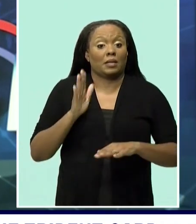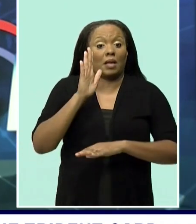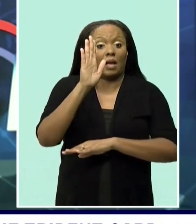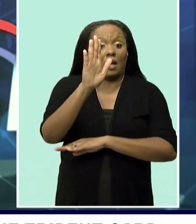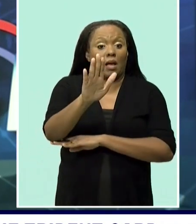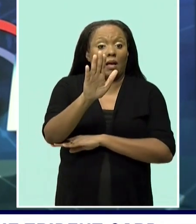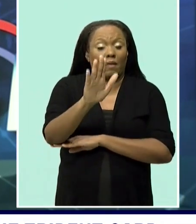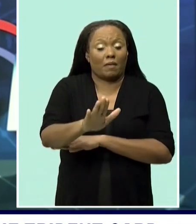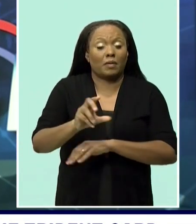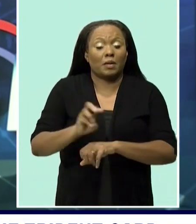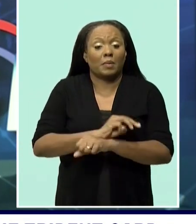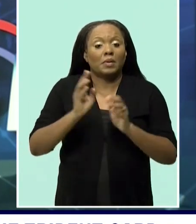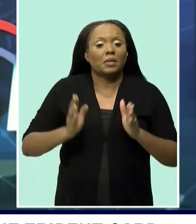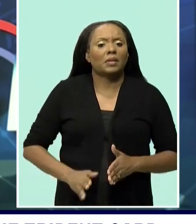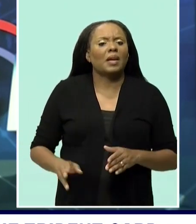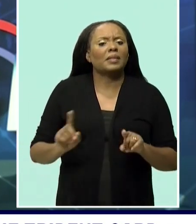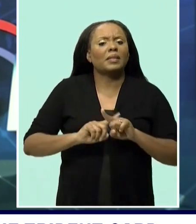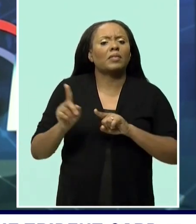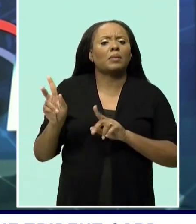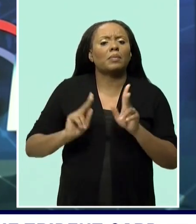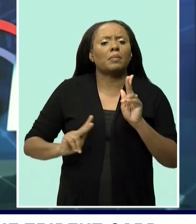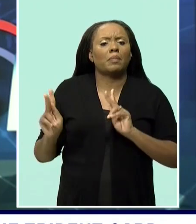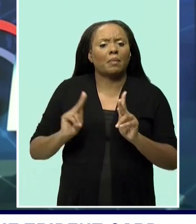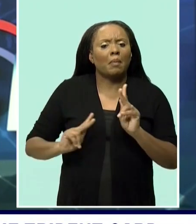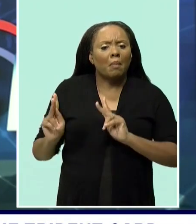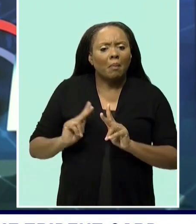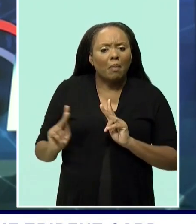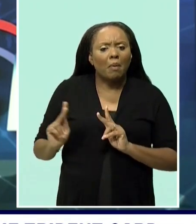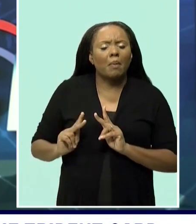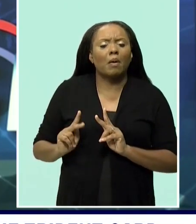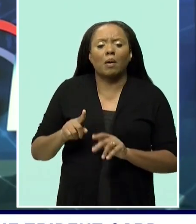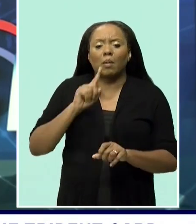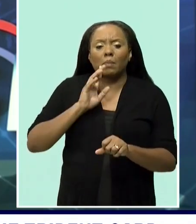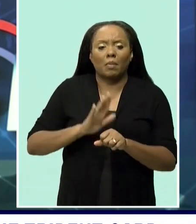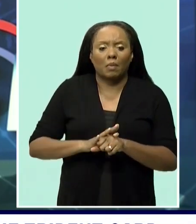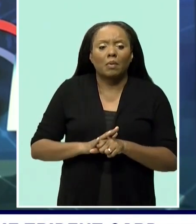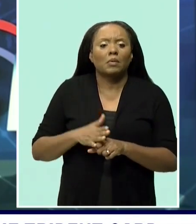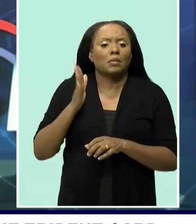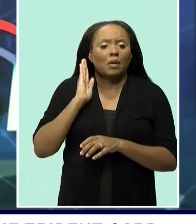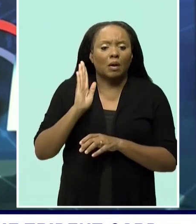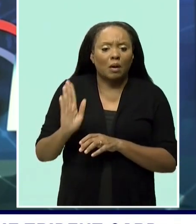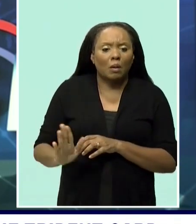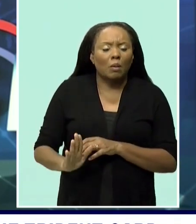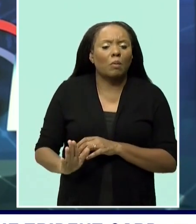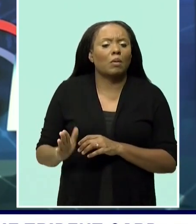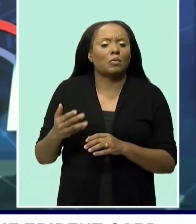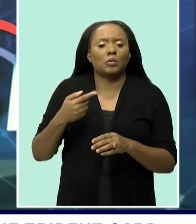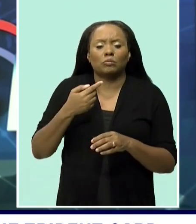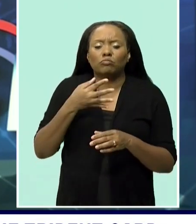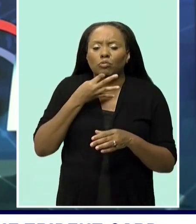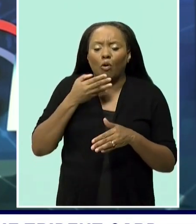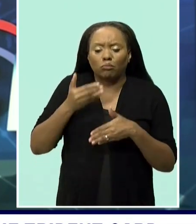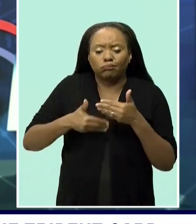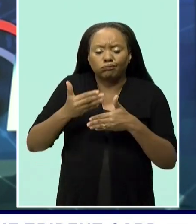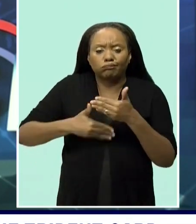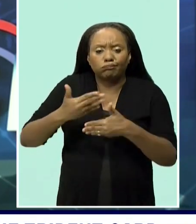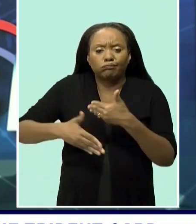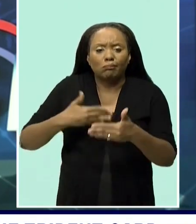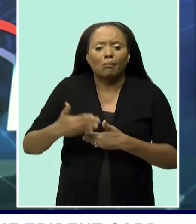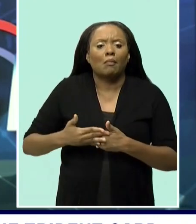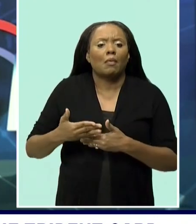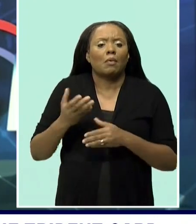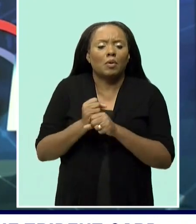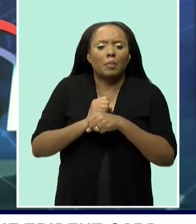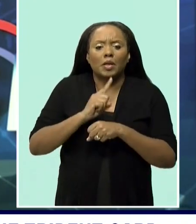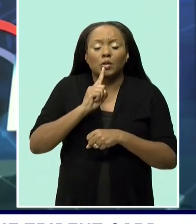the minister and officials from the Electoral and Boundaries Commission gave the assurance that production and distribution will be significantly ramped